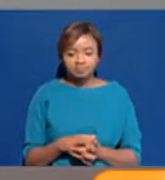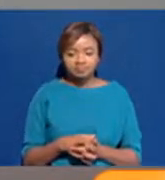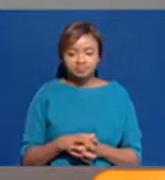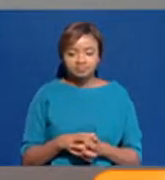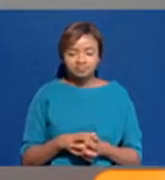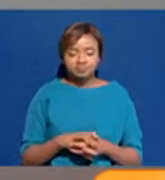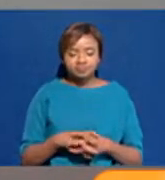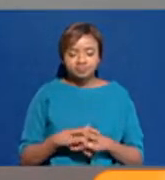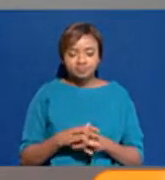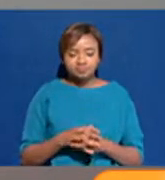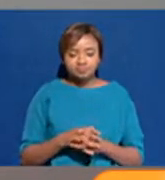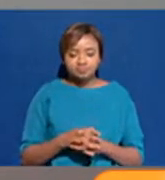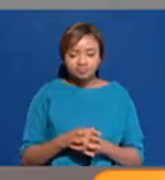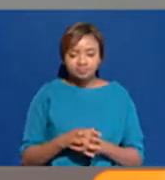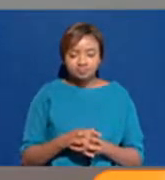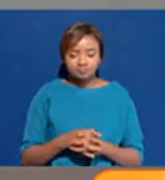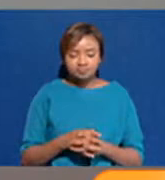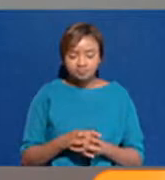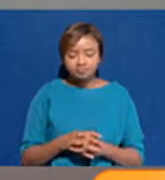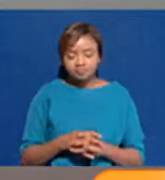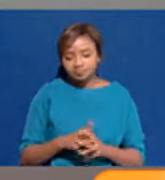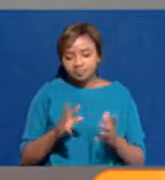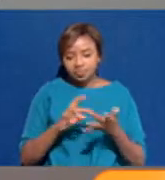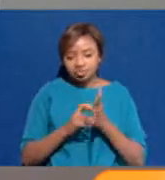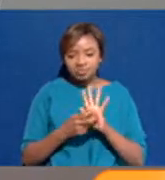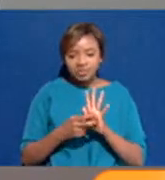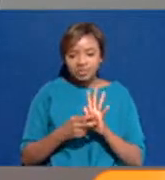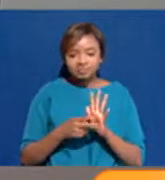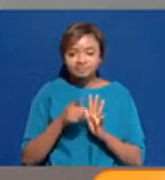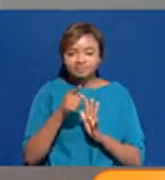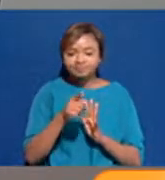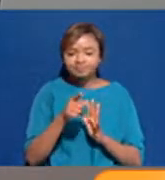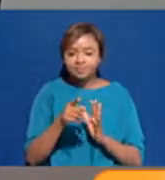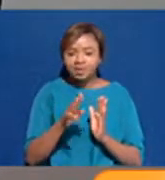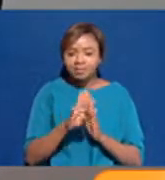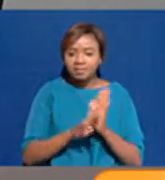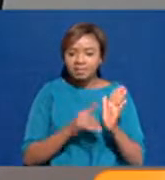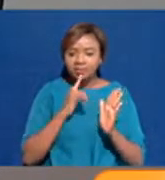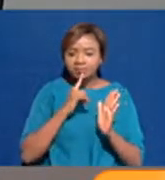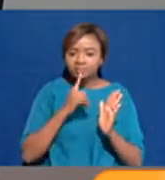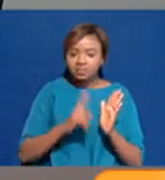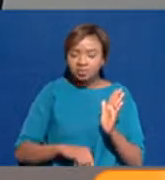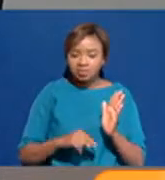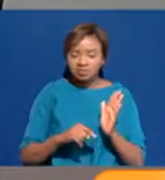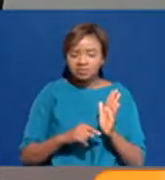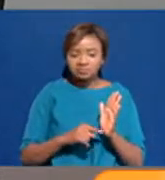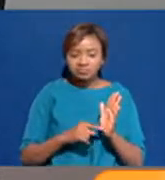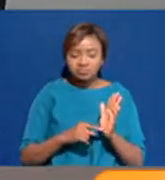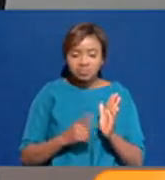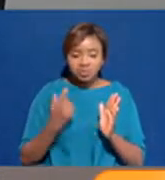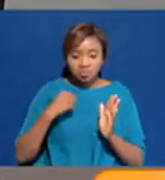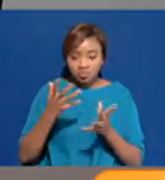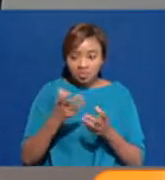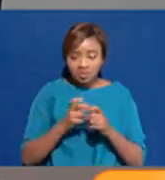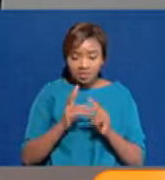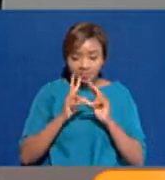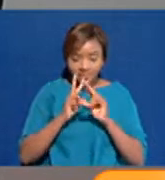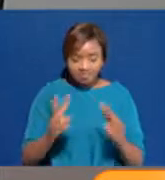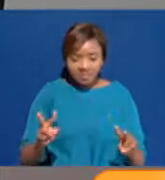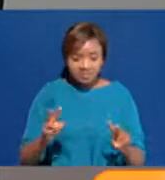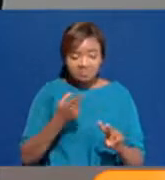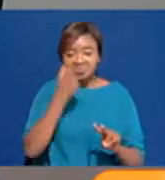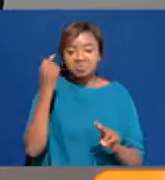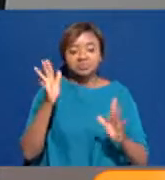But it's more than political hygiene. It's actually, the Pope says, it's not just because we must keep peace for